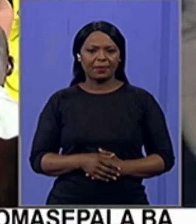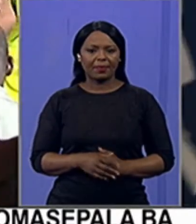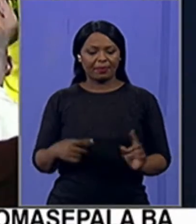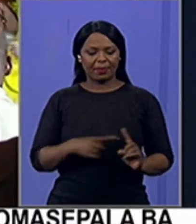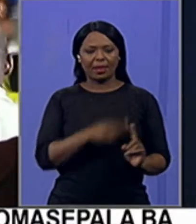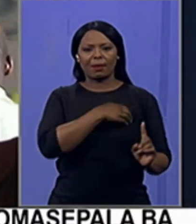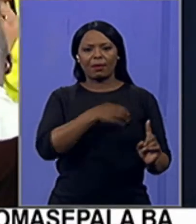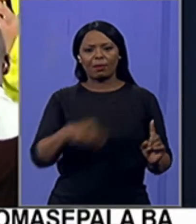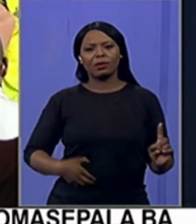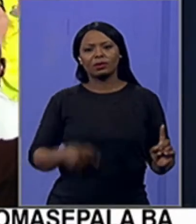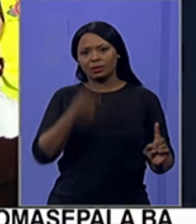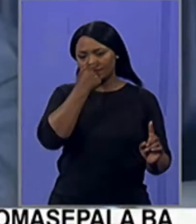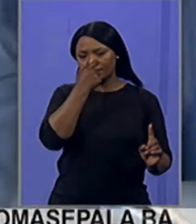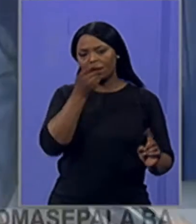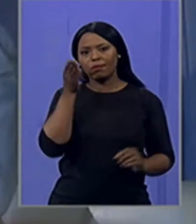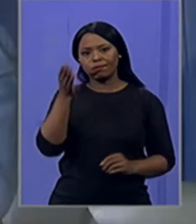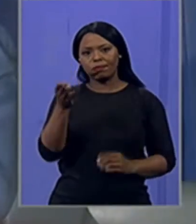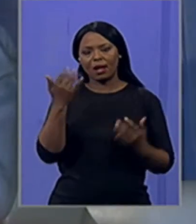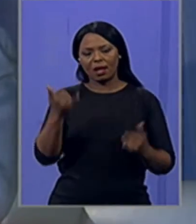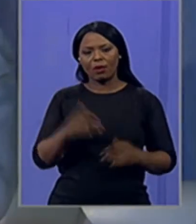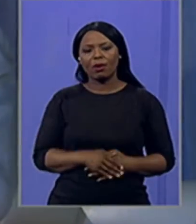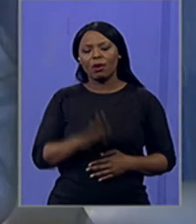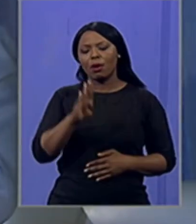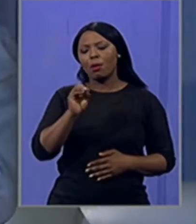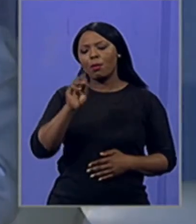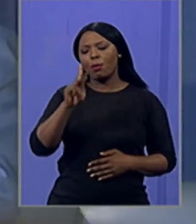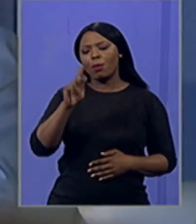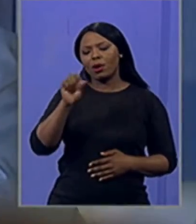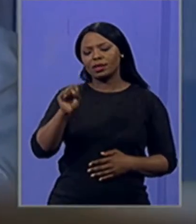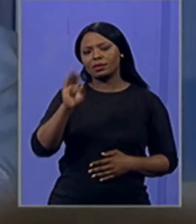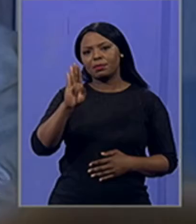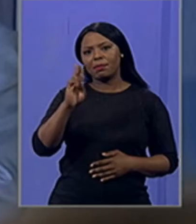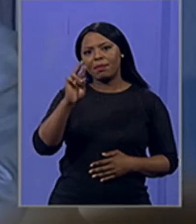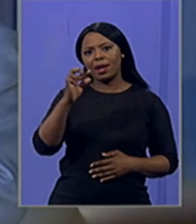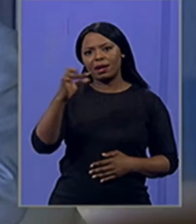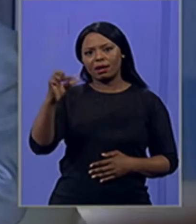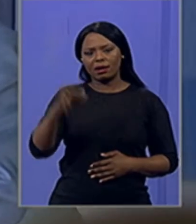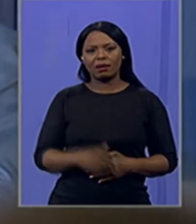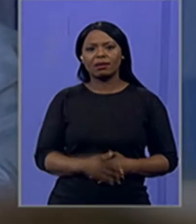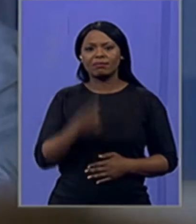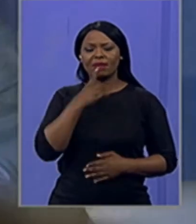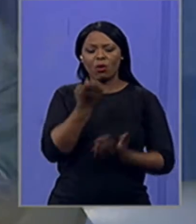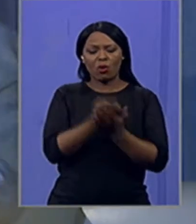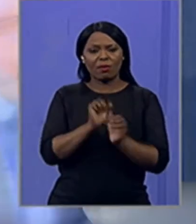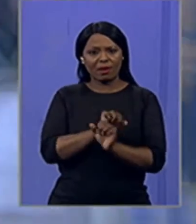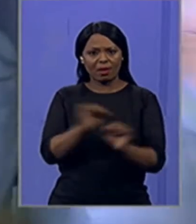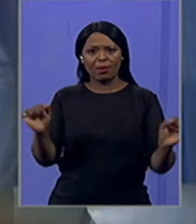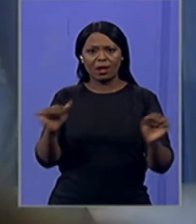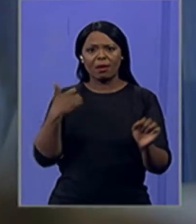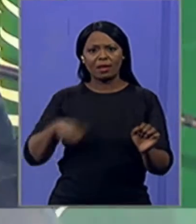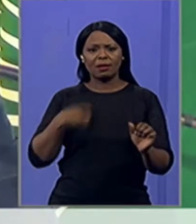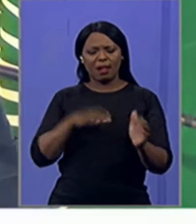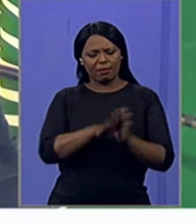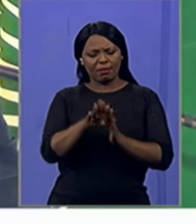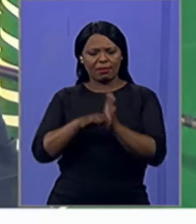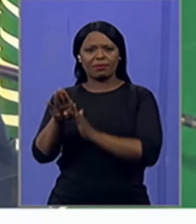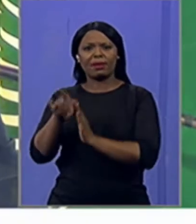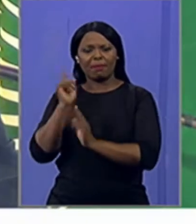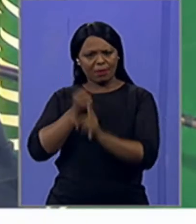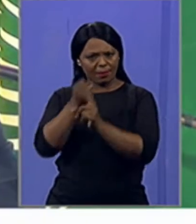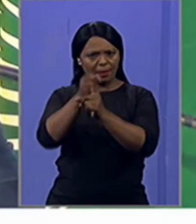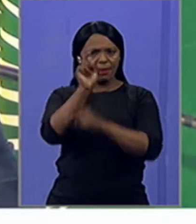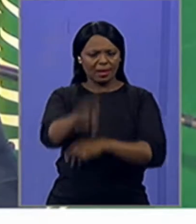Mopresidente Cyril Ramaphosa o ipileditse ho baetapele ba bomasepala ho sebetsa ka thata kgodisong ya moruo wa bona. If we are to harness